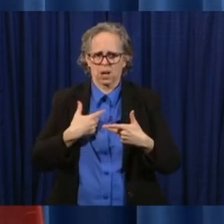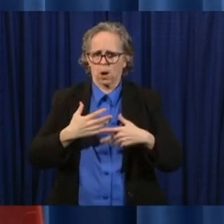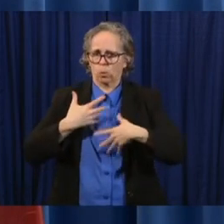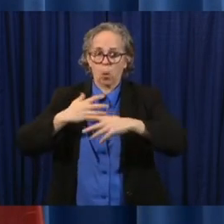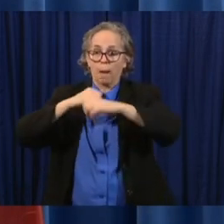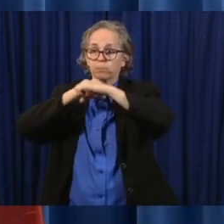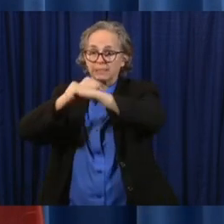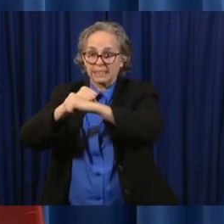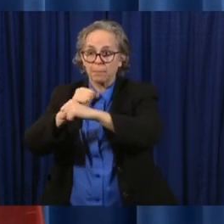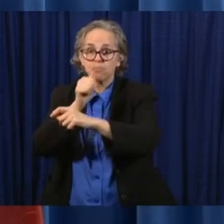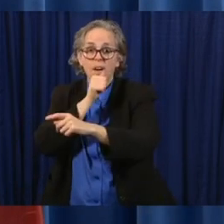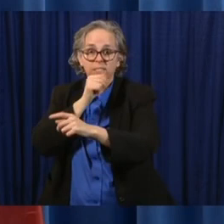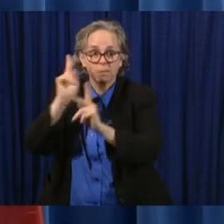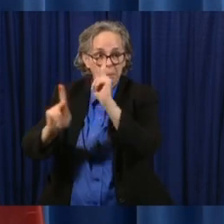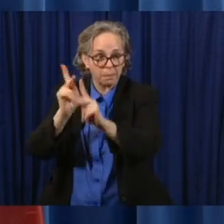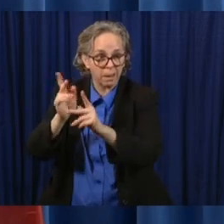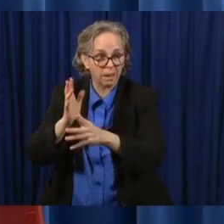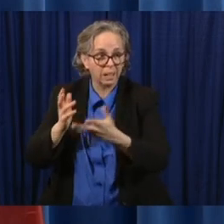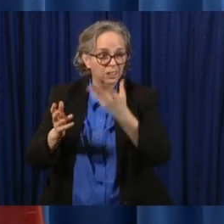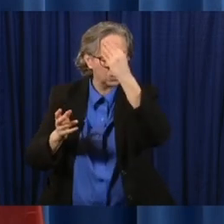as the law allows us to do it.